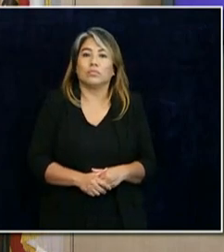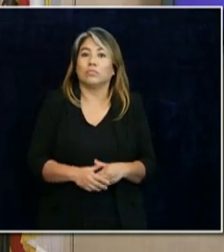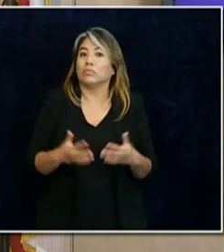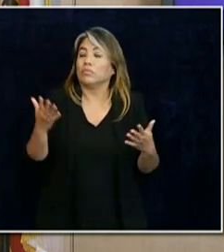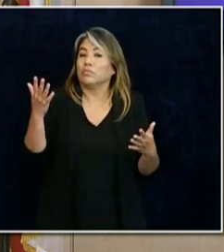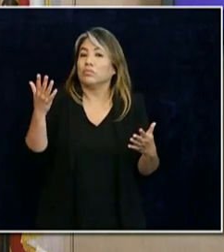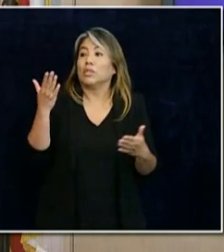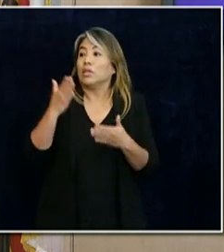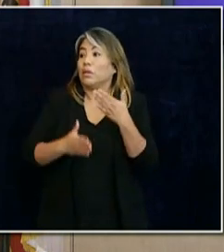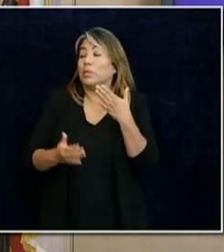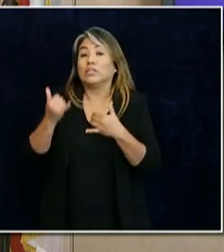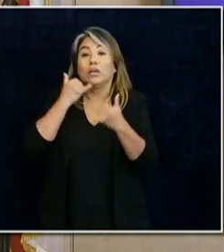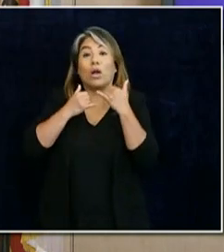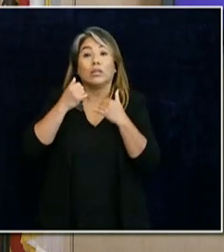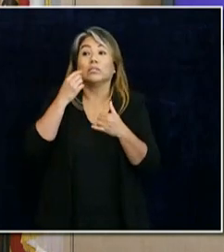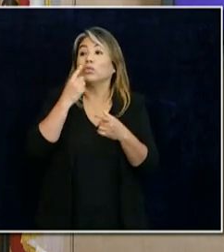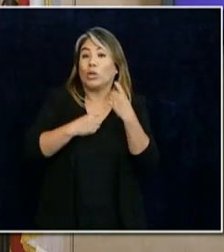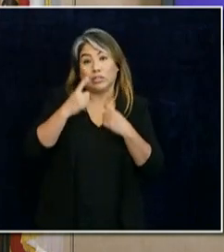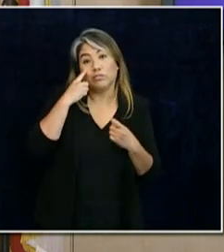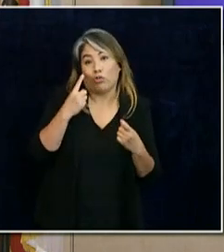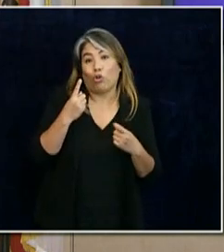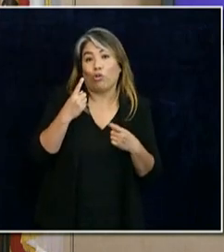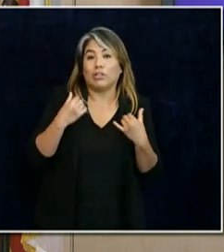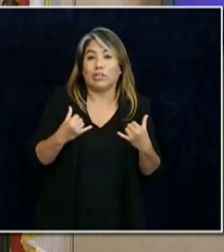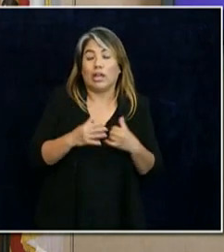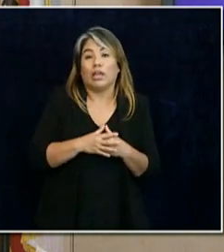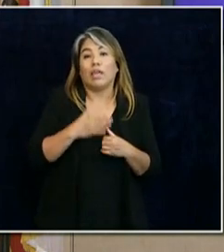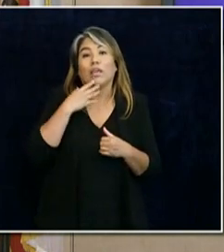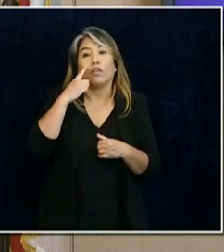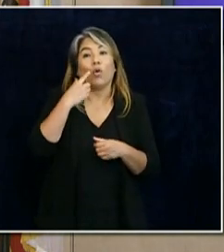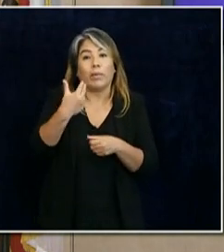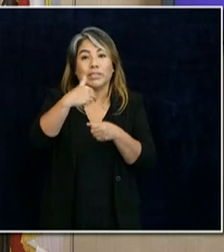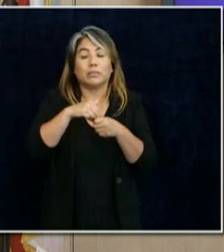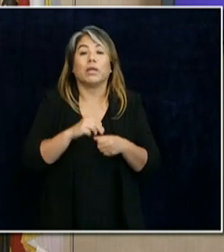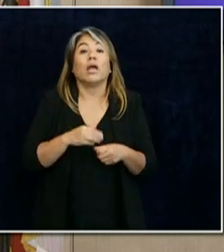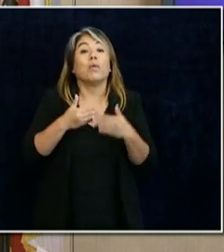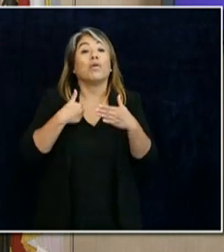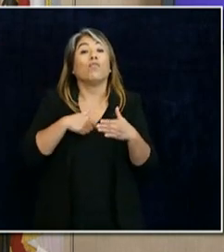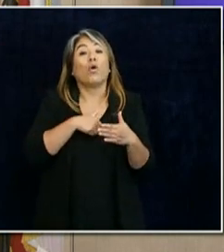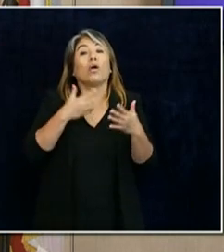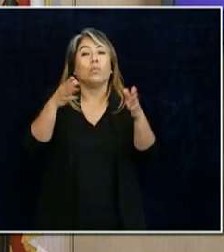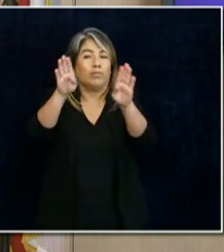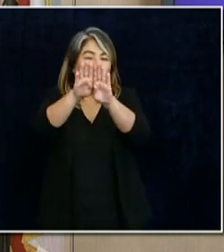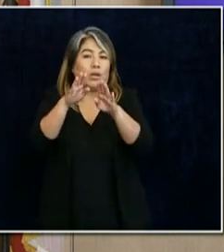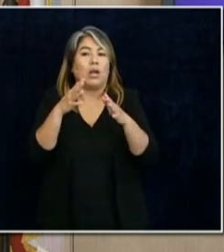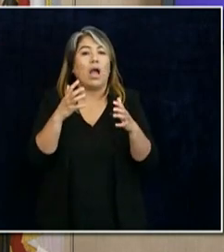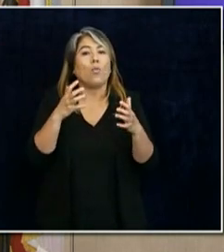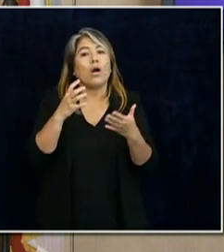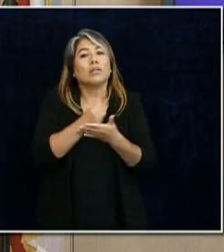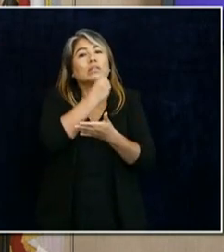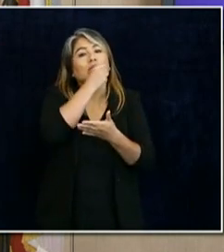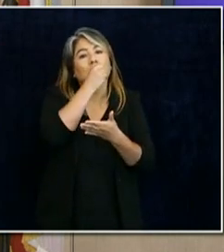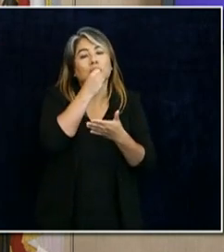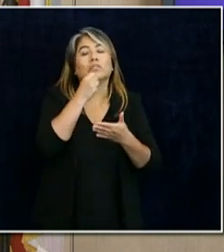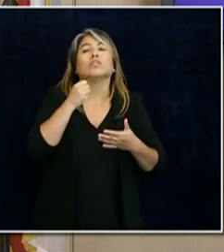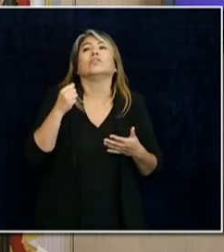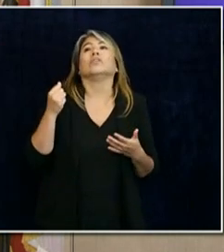Well, that completes the calls for today or questions for today. Thank you for participating. Before we go, though, I wanted to take an opportunity